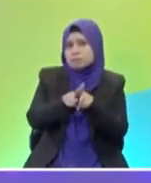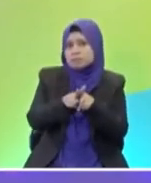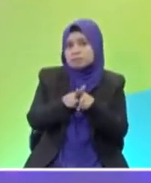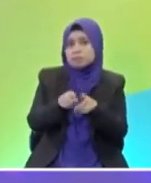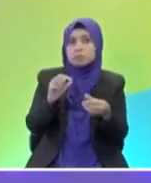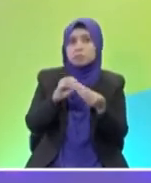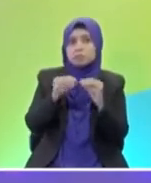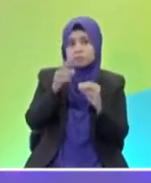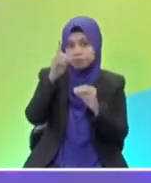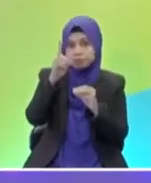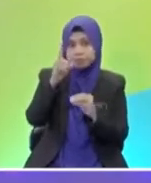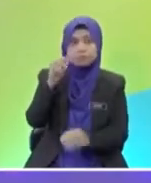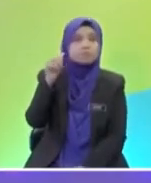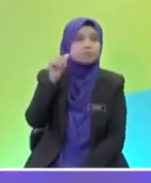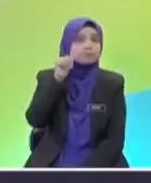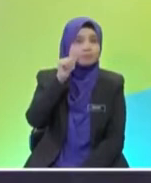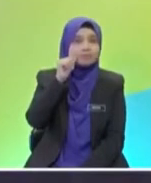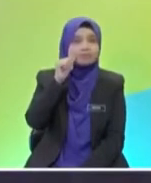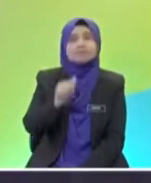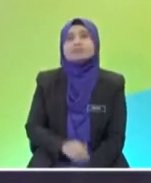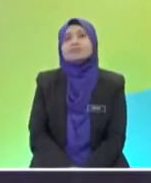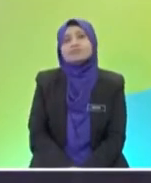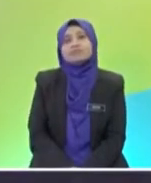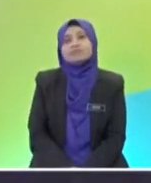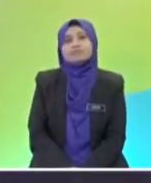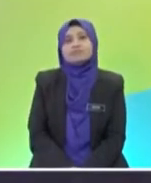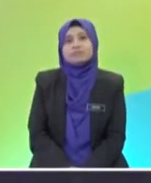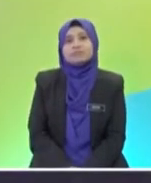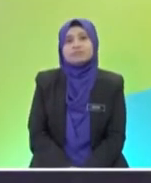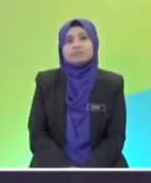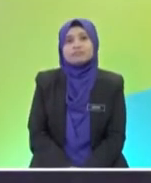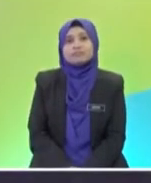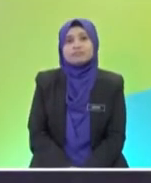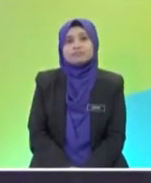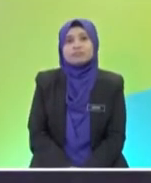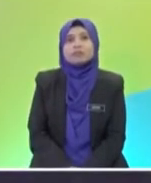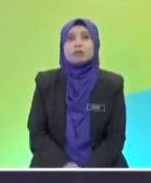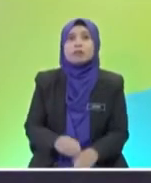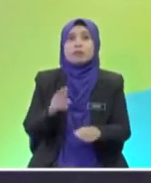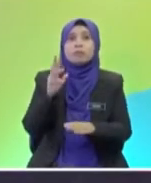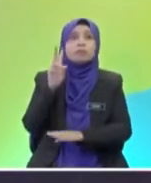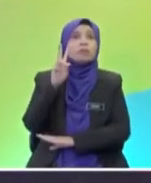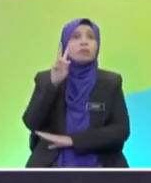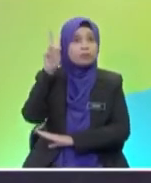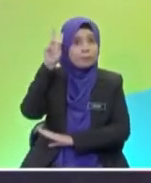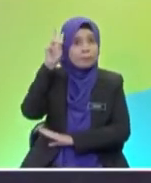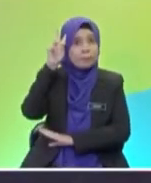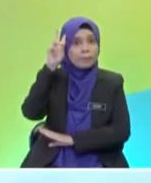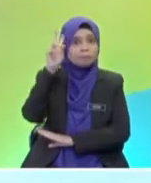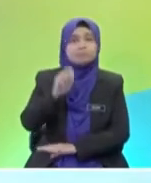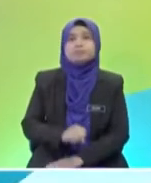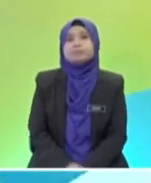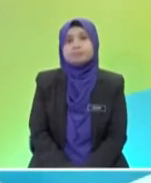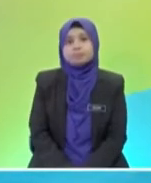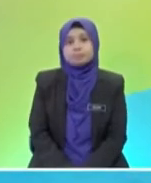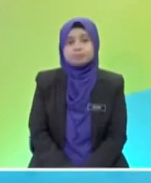Arisha. Hi, Arisha. Hi, Arisha. Okay, and we have Vimal. Hi, Vimal. Hi